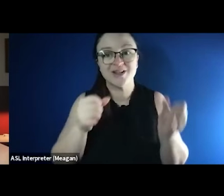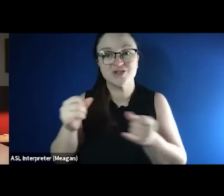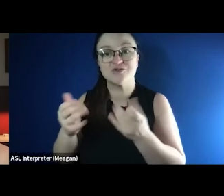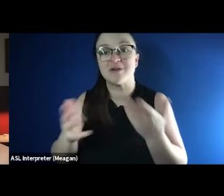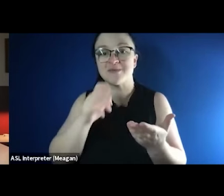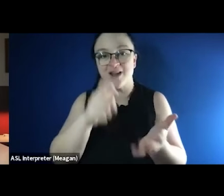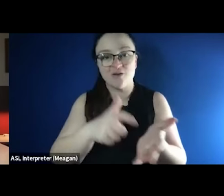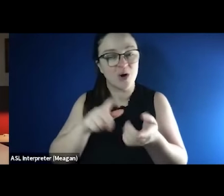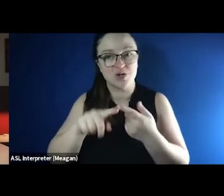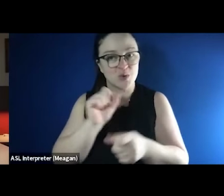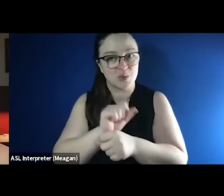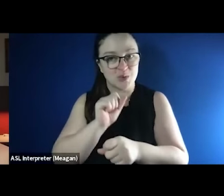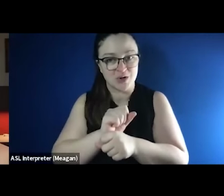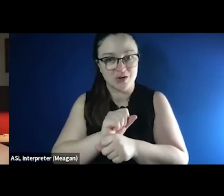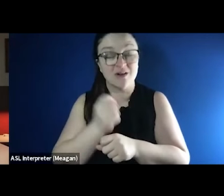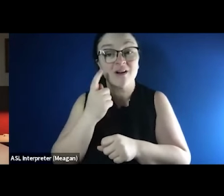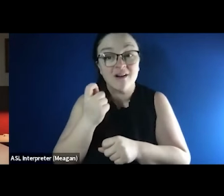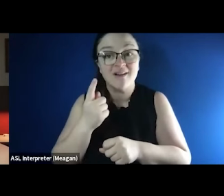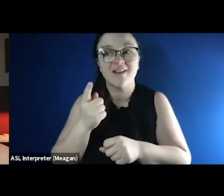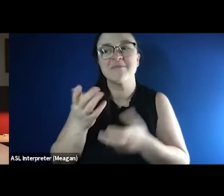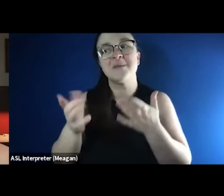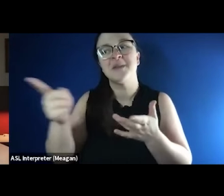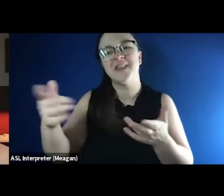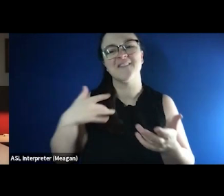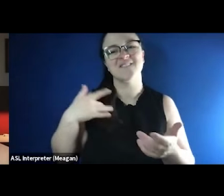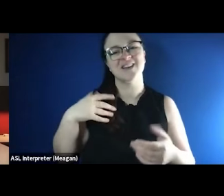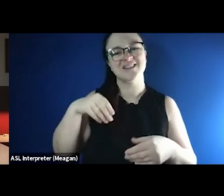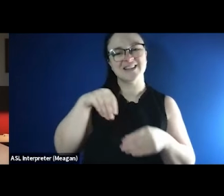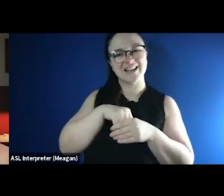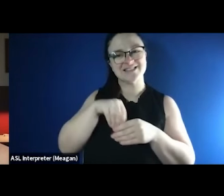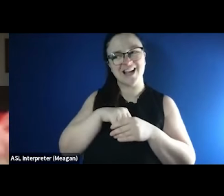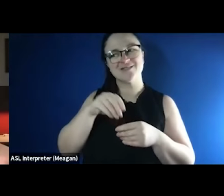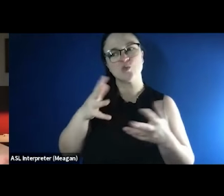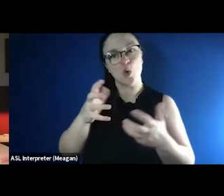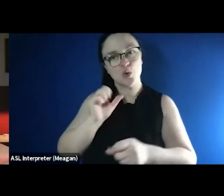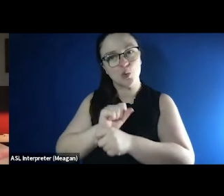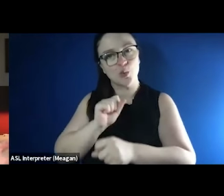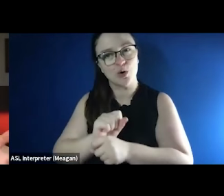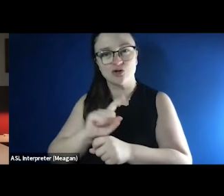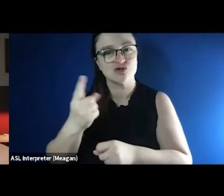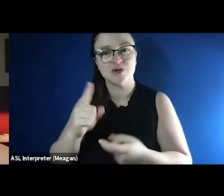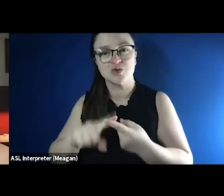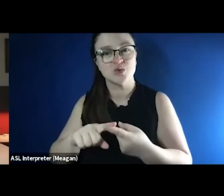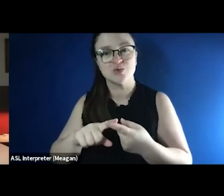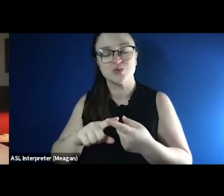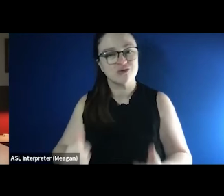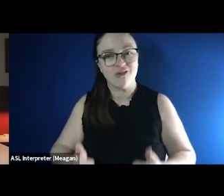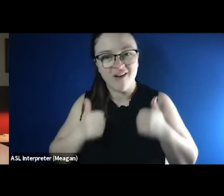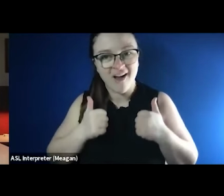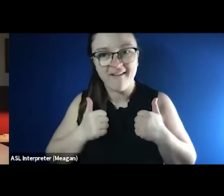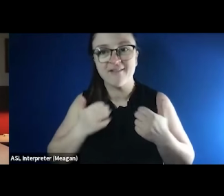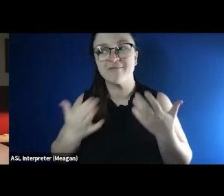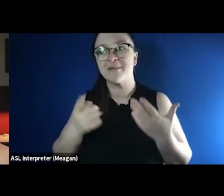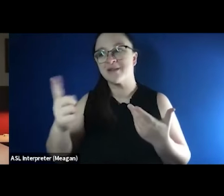of their supervision, but they may feel the need to work just to survive, right? In terms of not having paid into the system, maybe not having